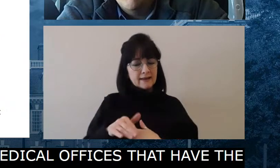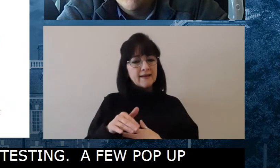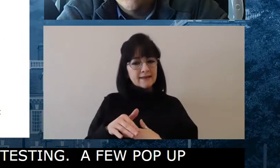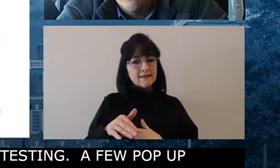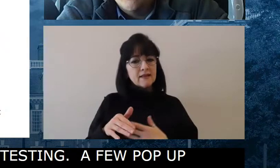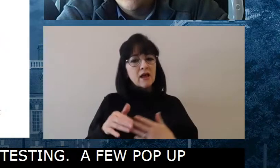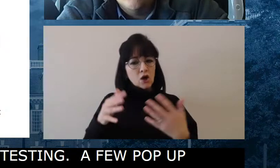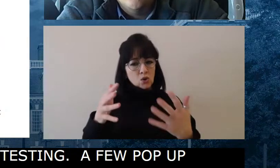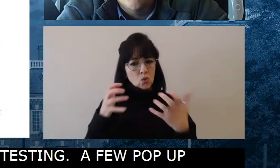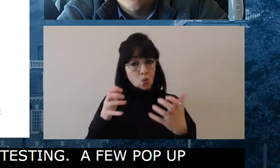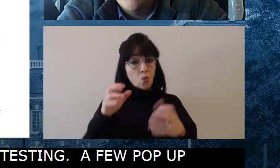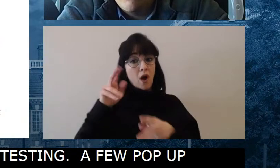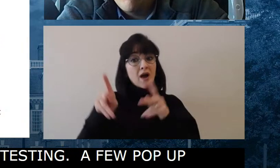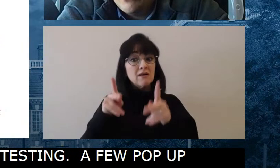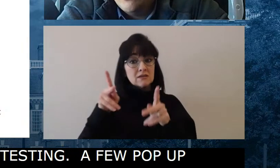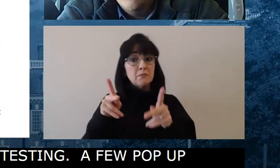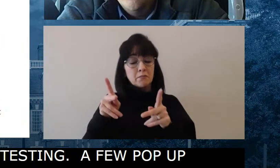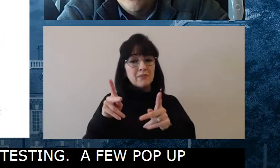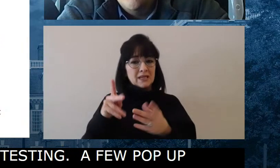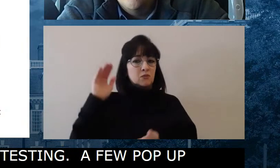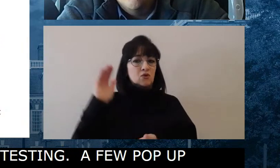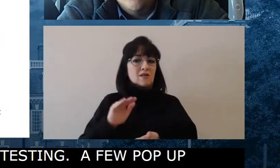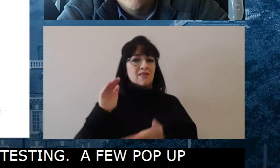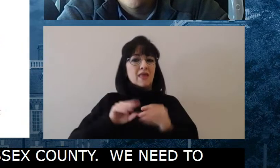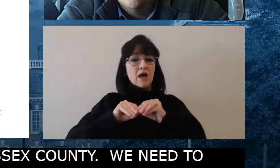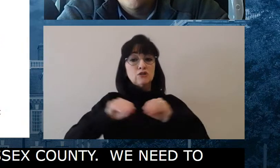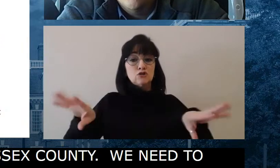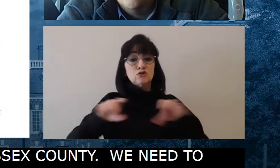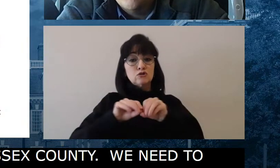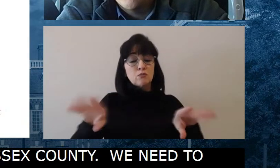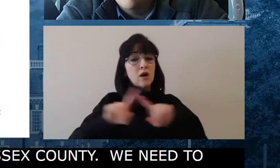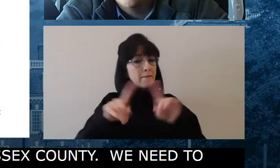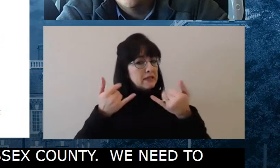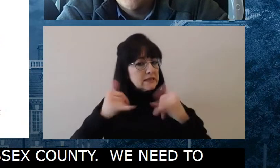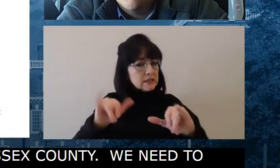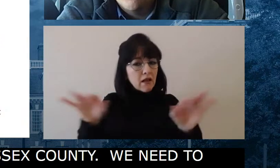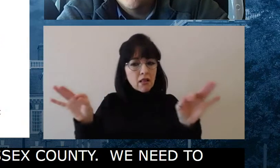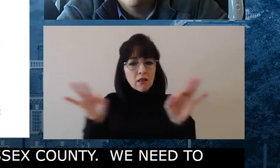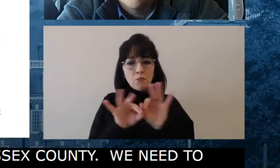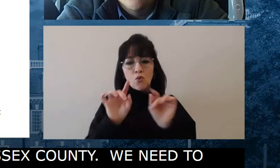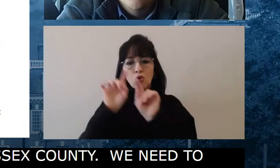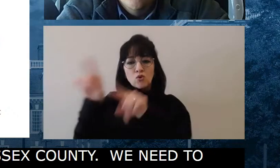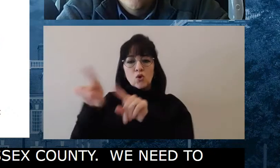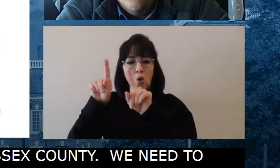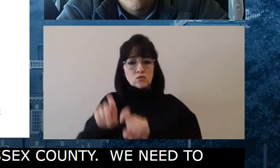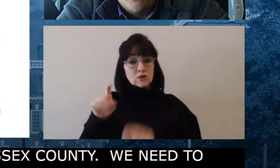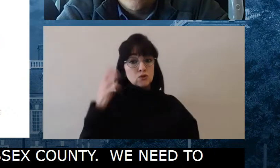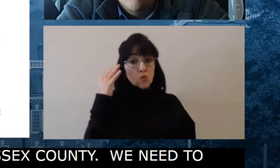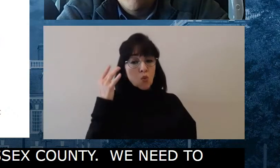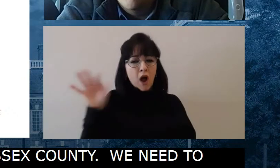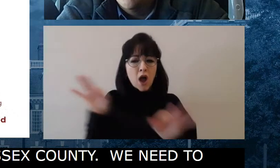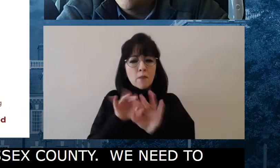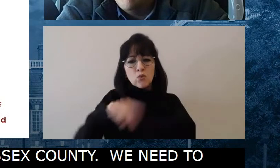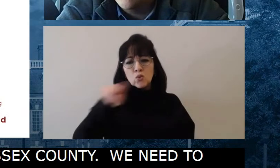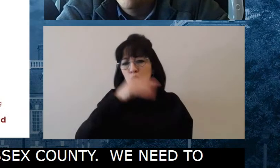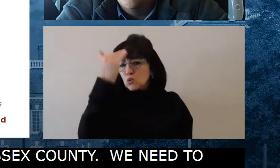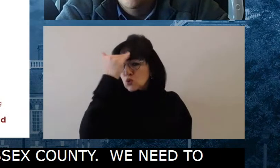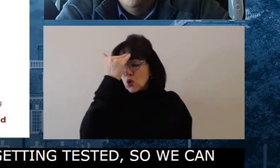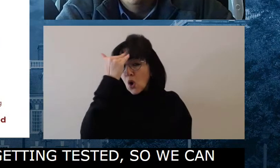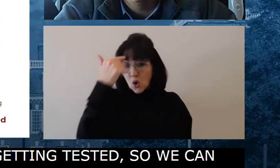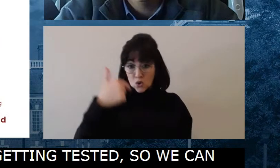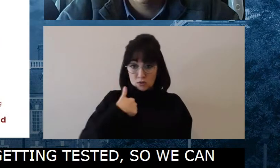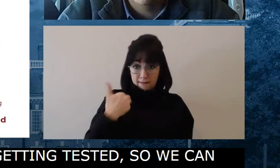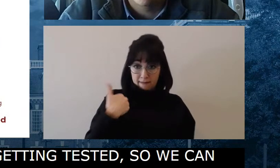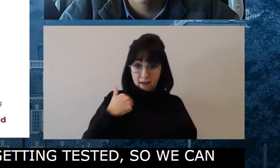sure people are still getting tested so we can identify it and do the, take the measures that are needed. So with that, Governor, I'm going to turn it back over to